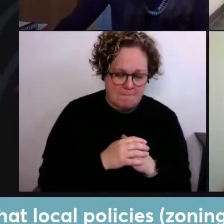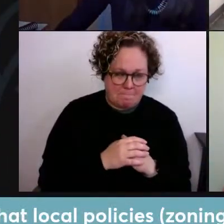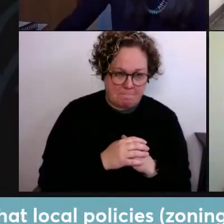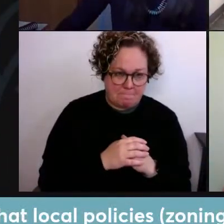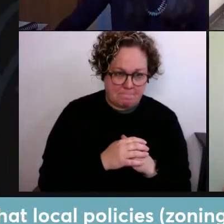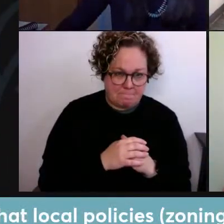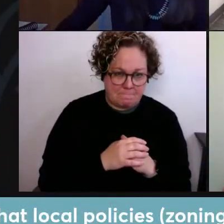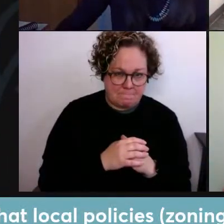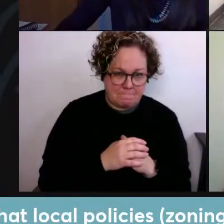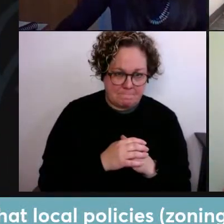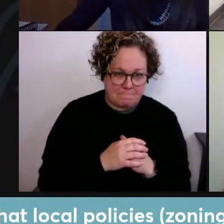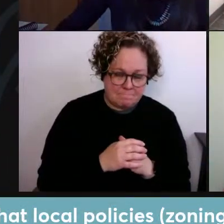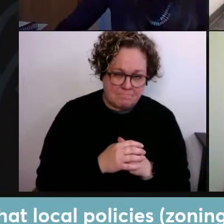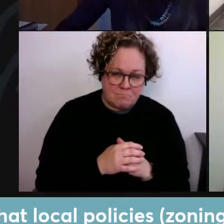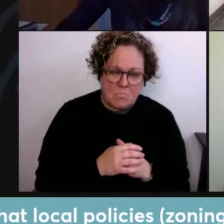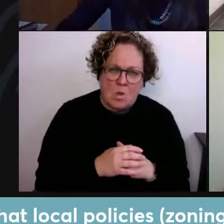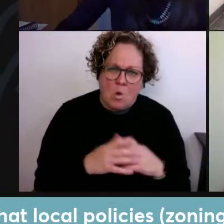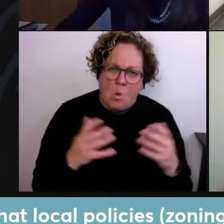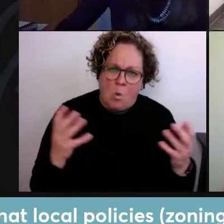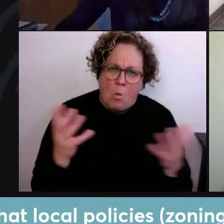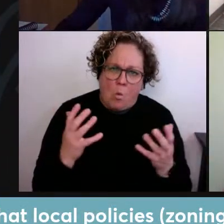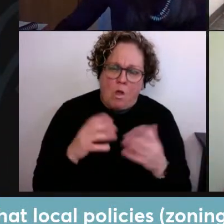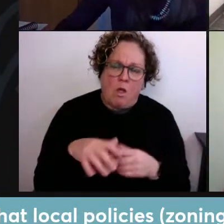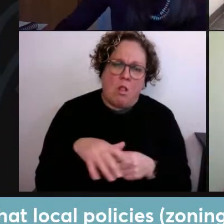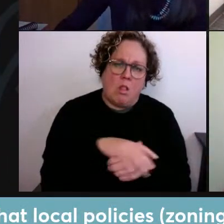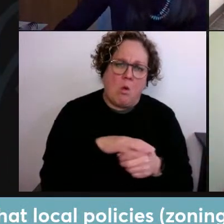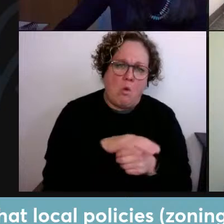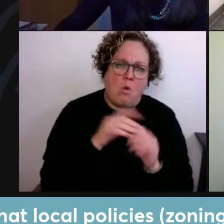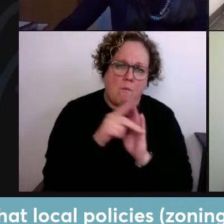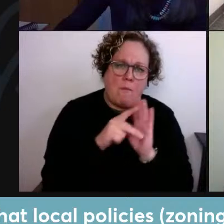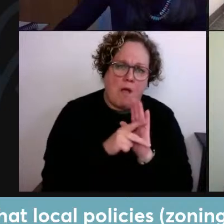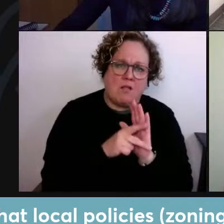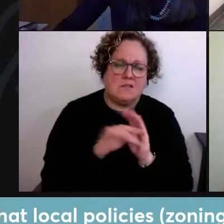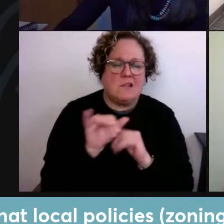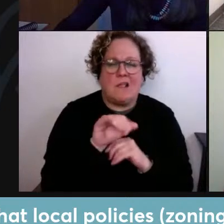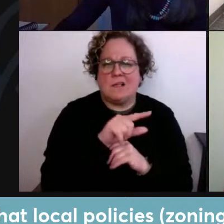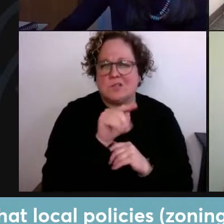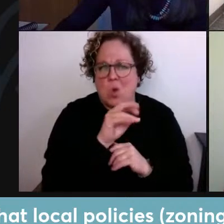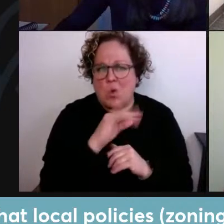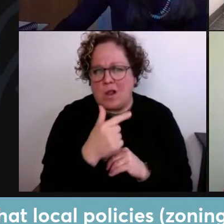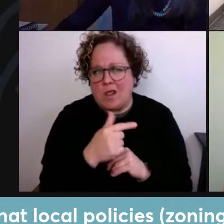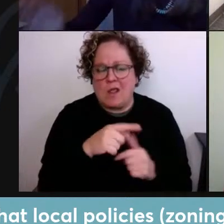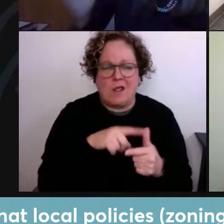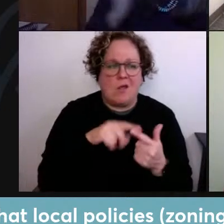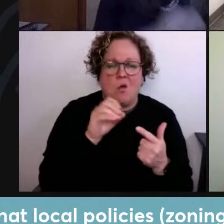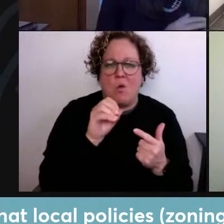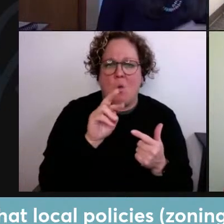is, what local policies such as zoning, ordinances, taxes,